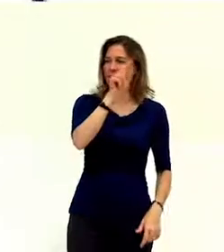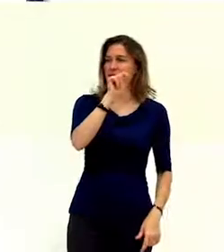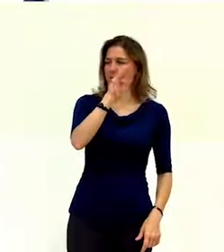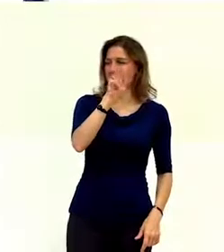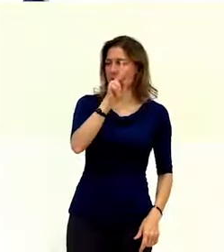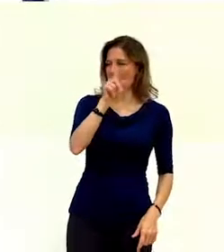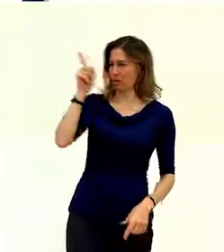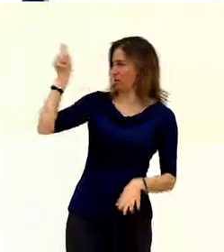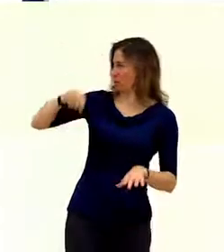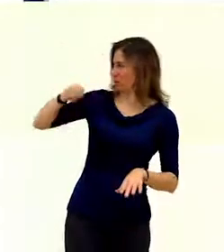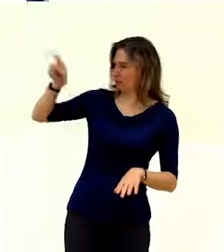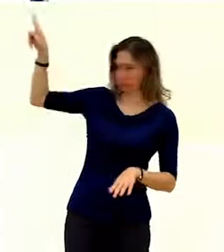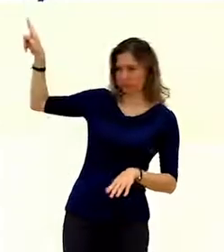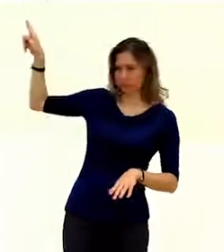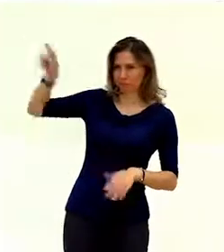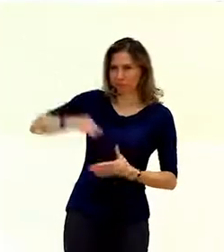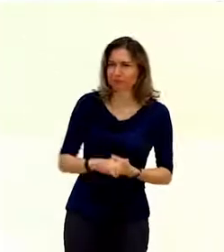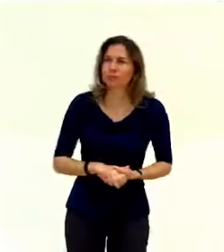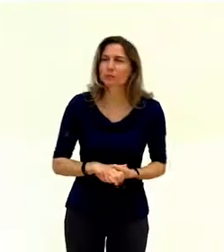Case